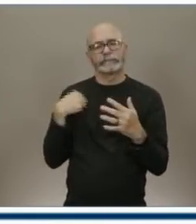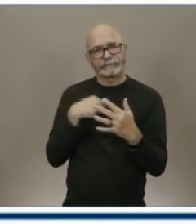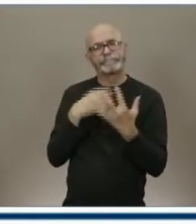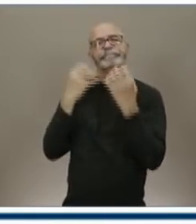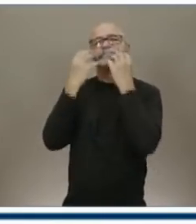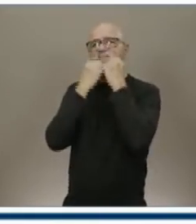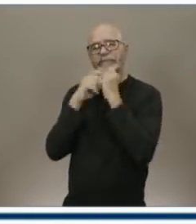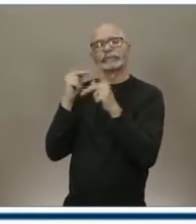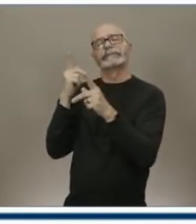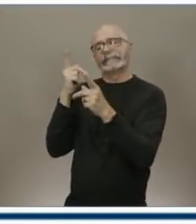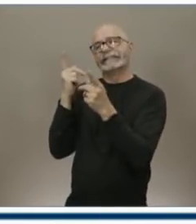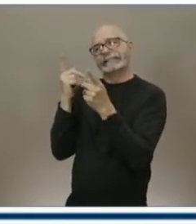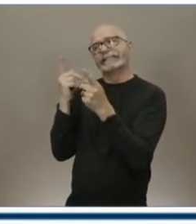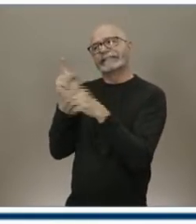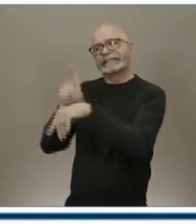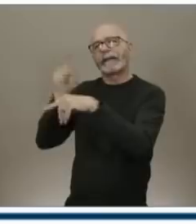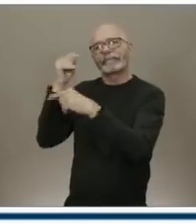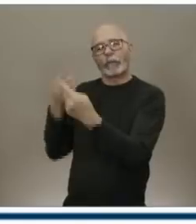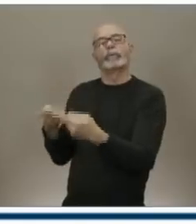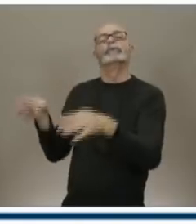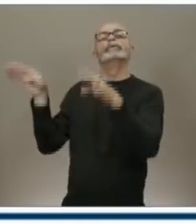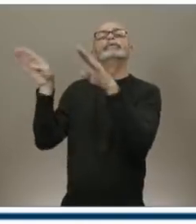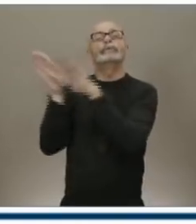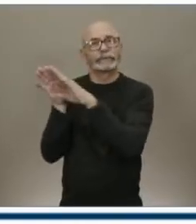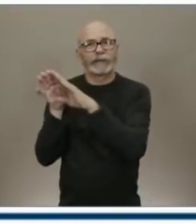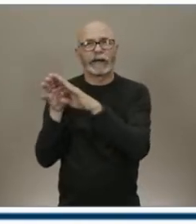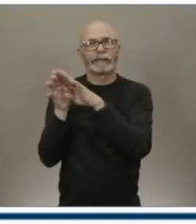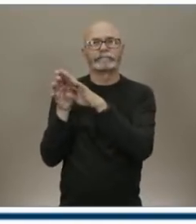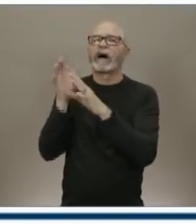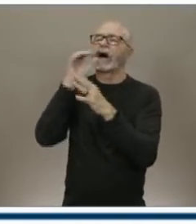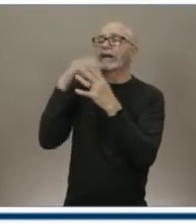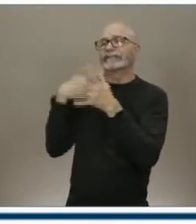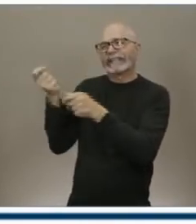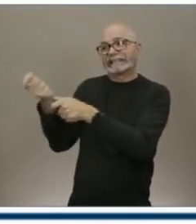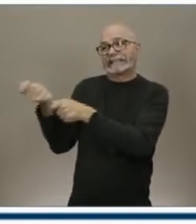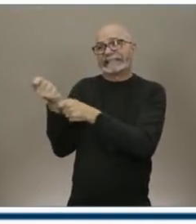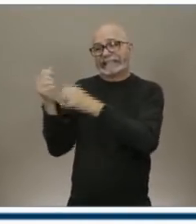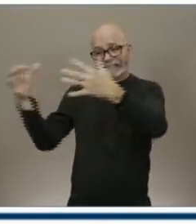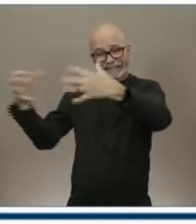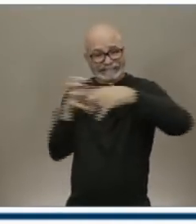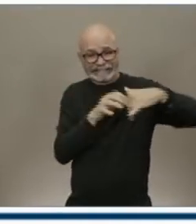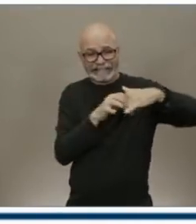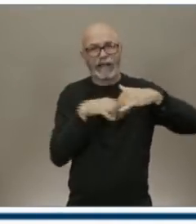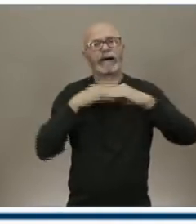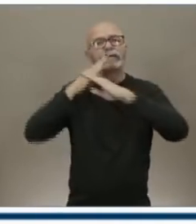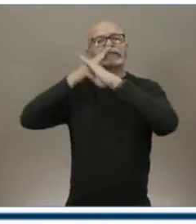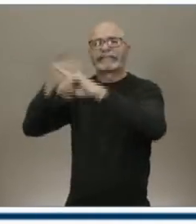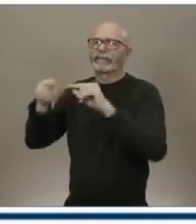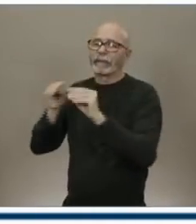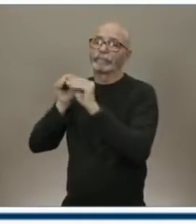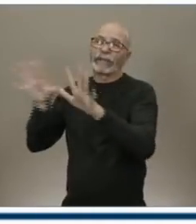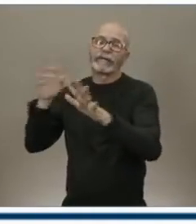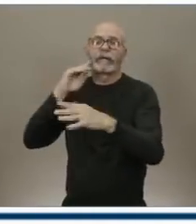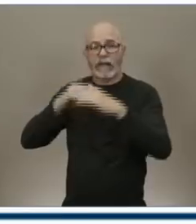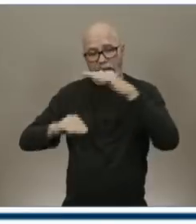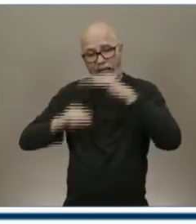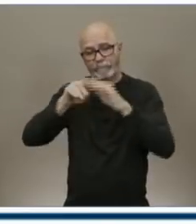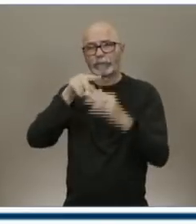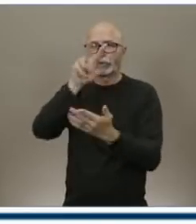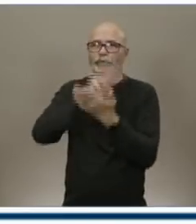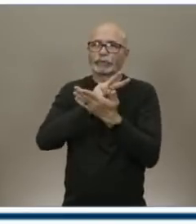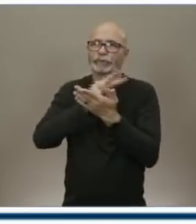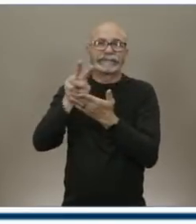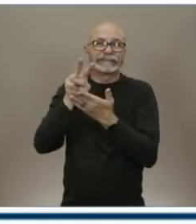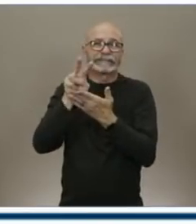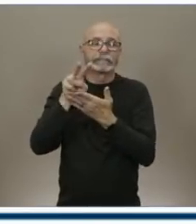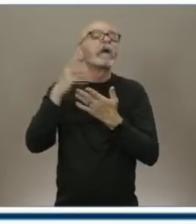make sure that we control this, and that means that plant will be shut down for a period of time, but it'll be up and going again. And the minister is, along with